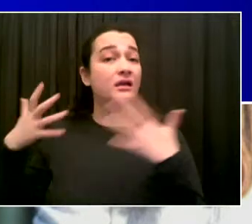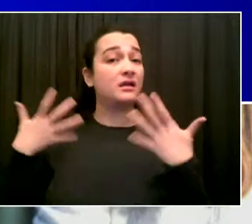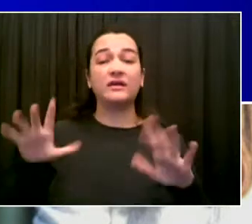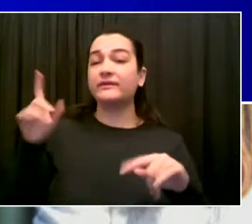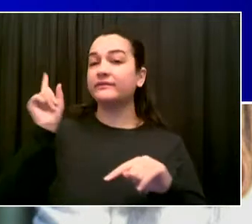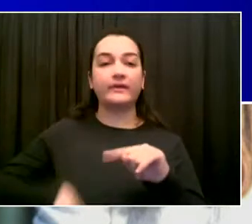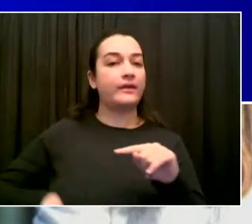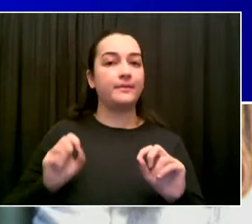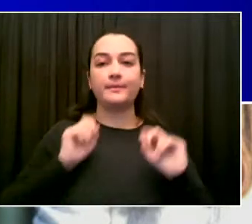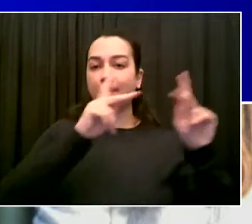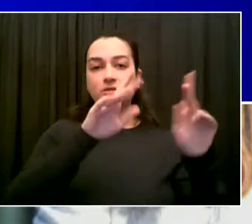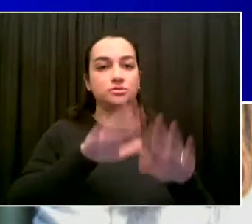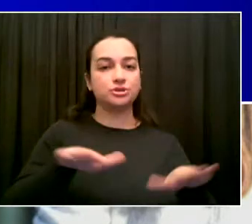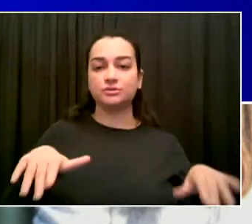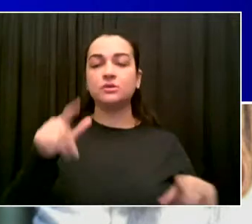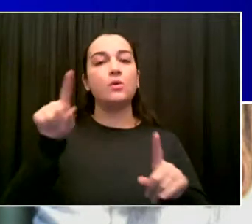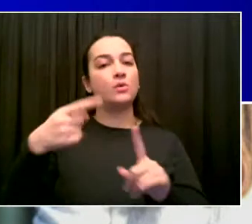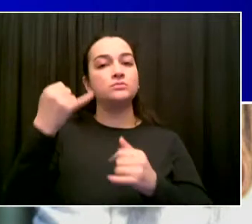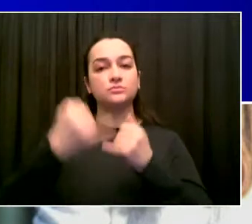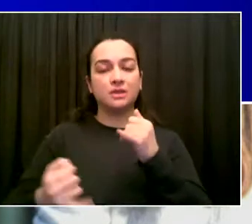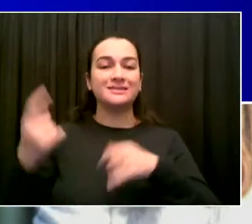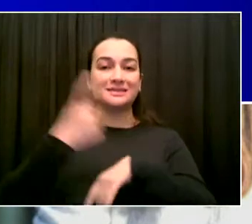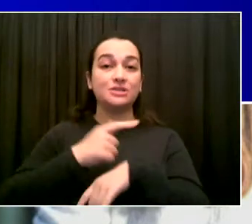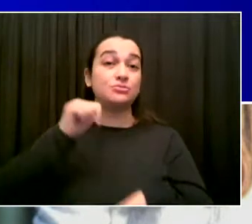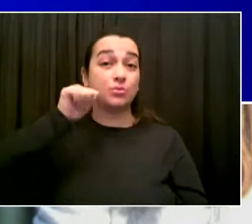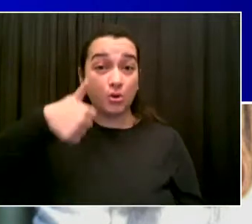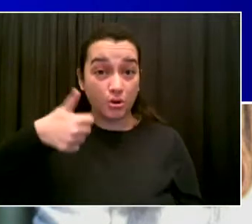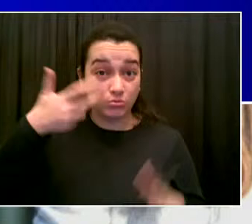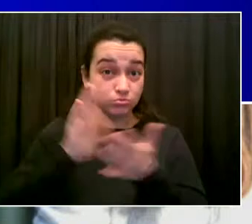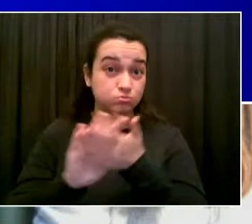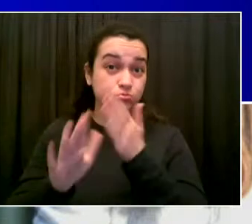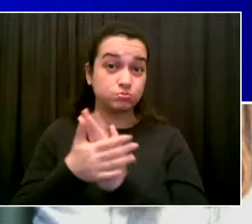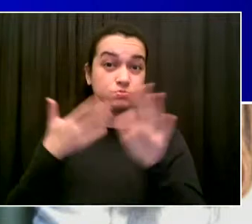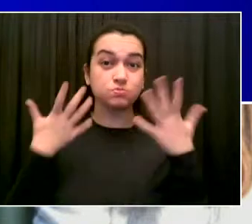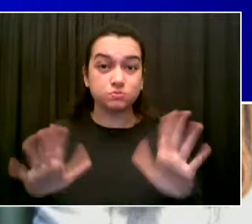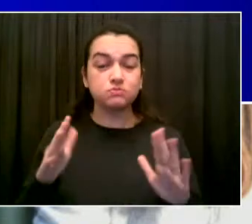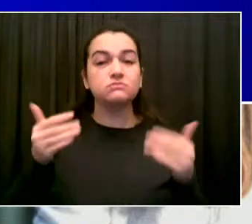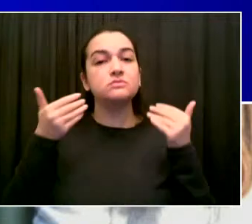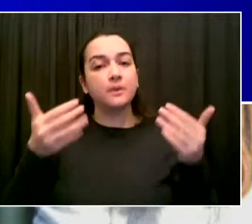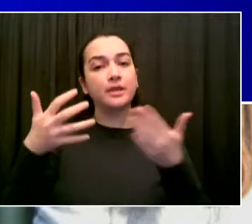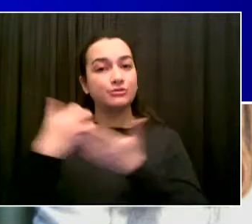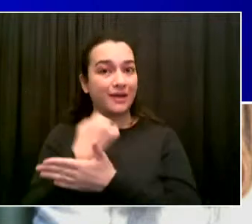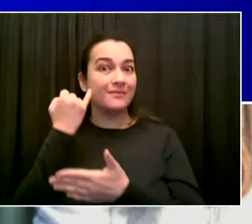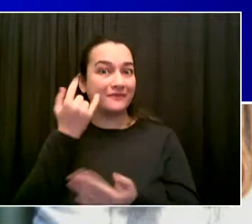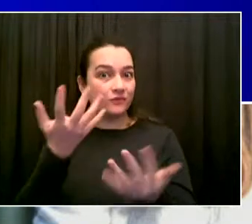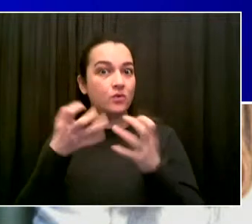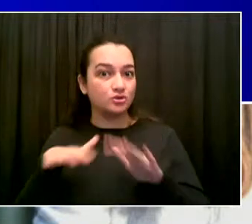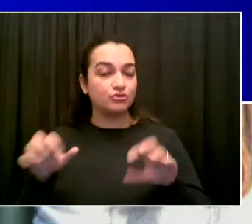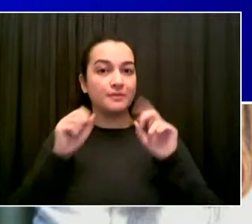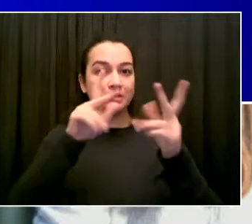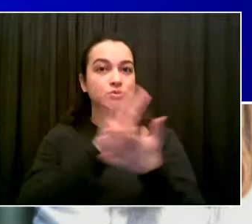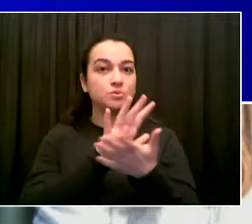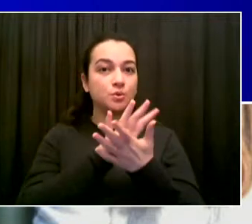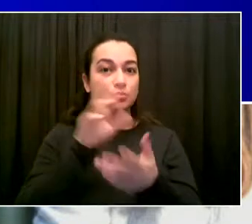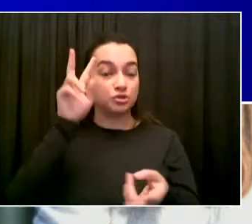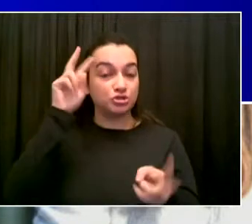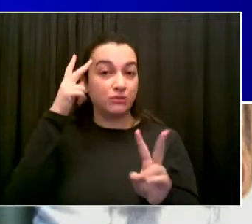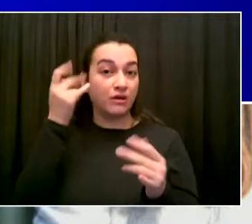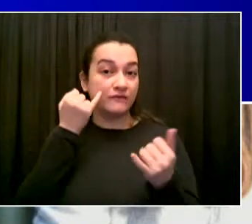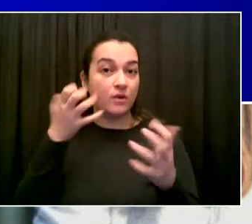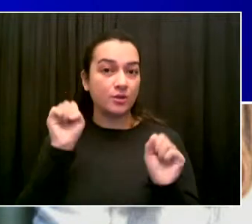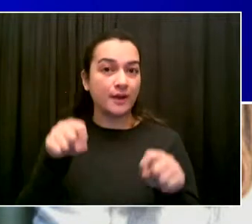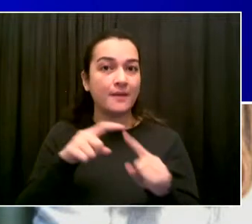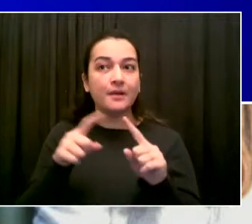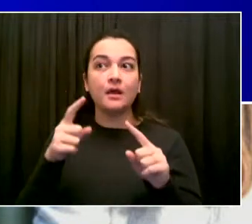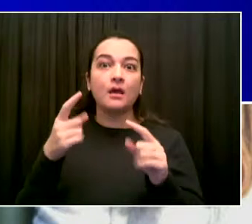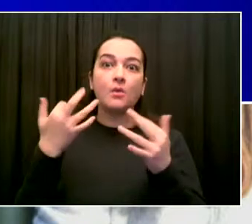school year up till June. Final statement I'll make, because parents ask me all the time, and I like to keep saying it. Our goal and our